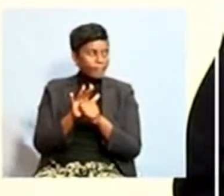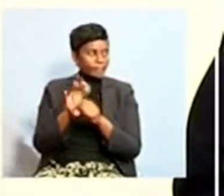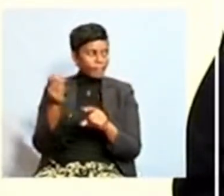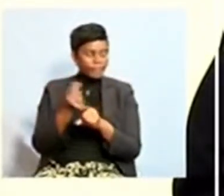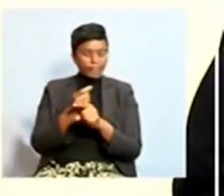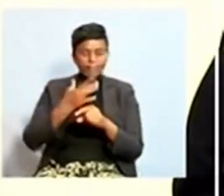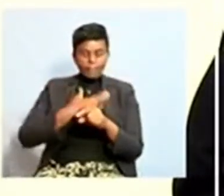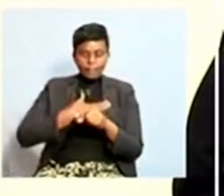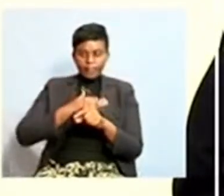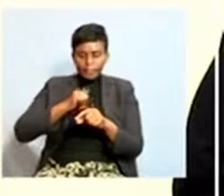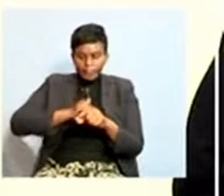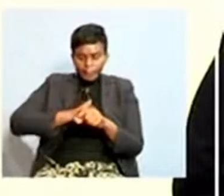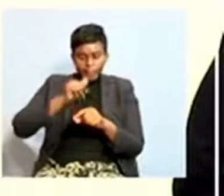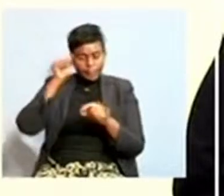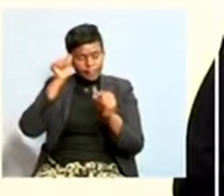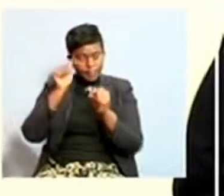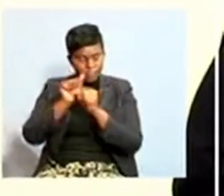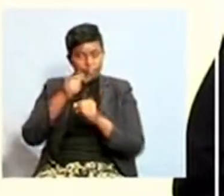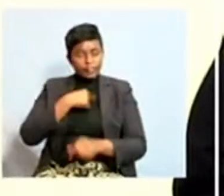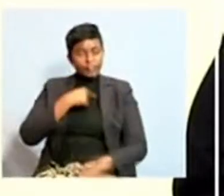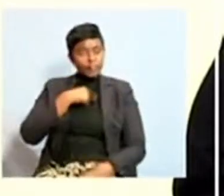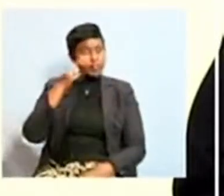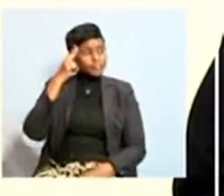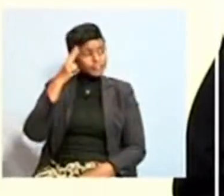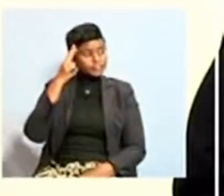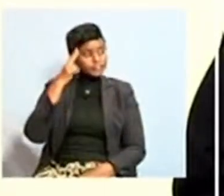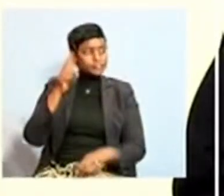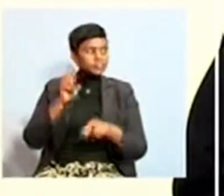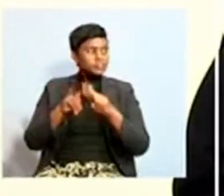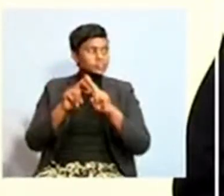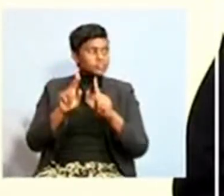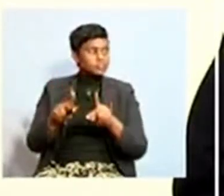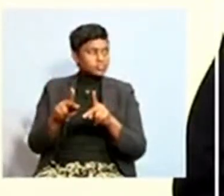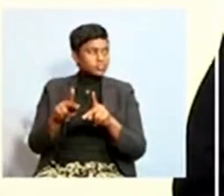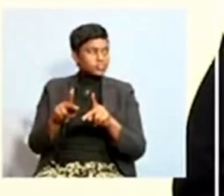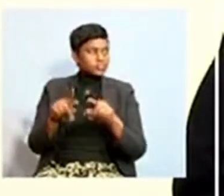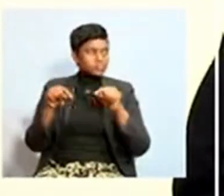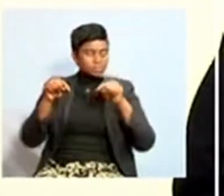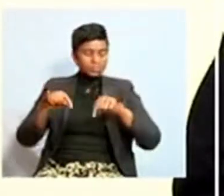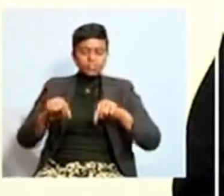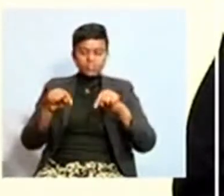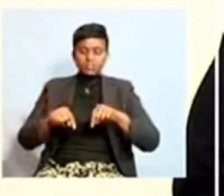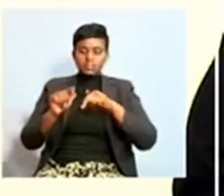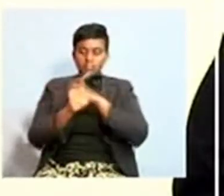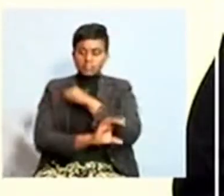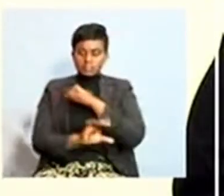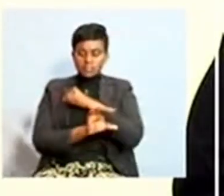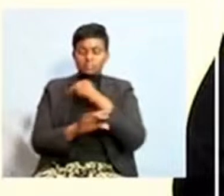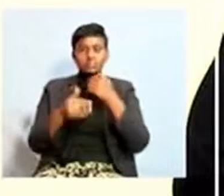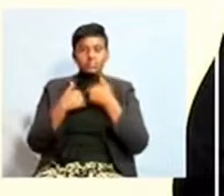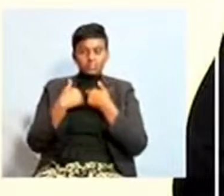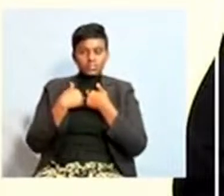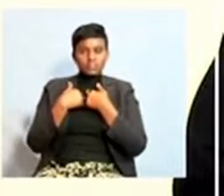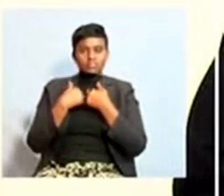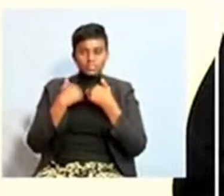From my recollection, Chair, this country has considered